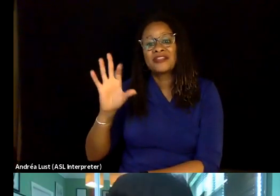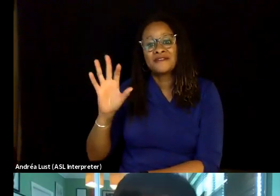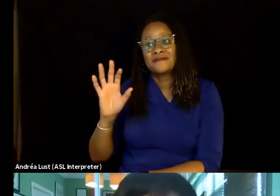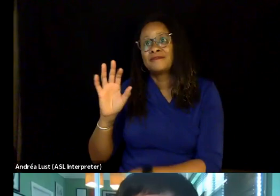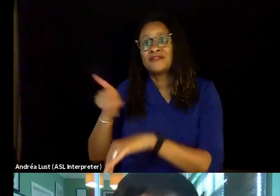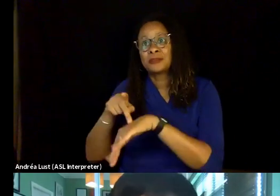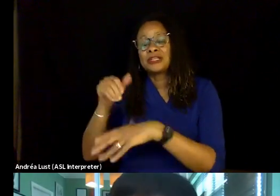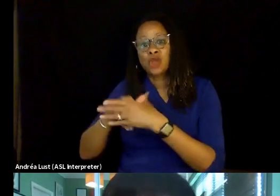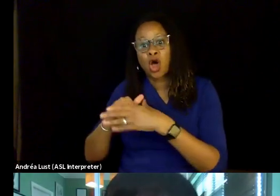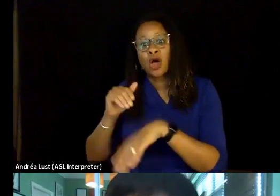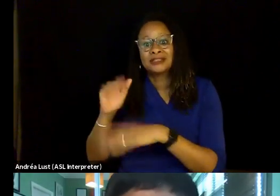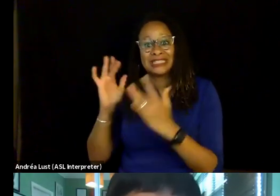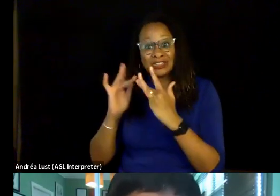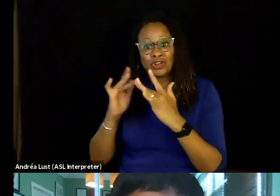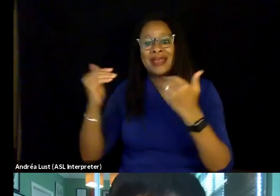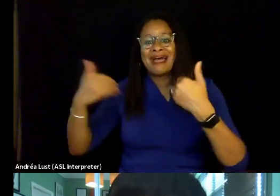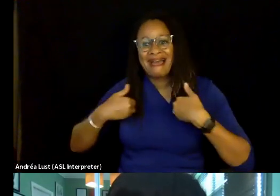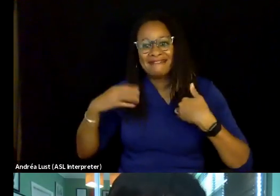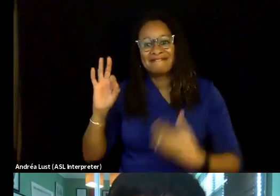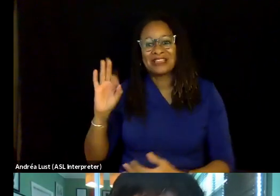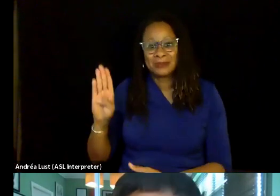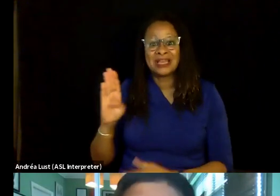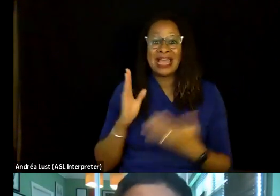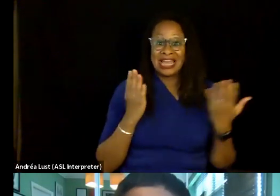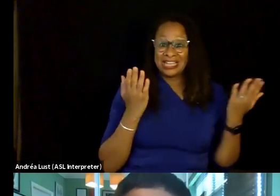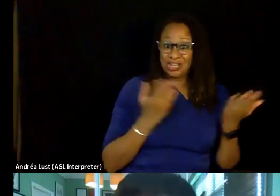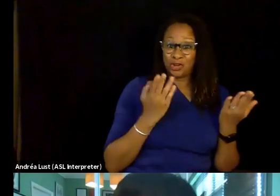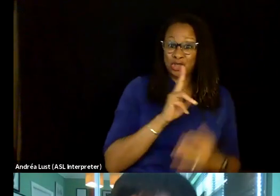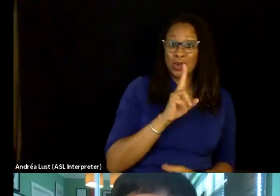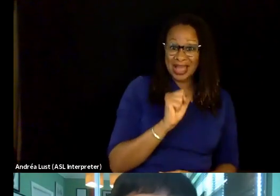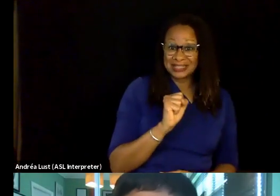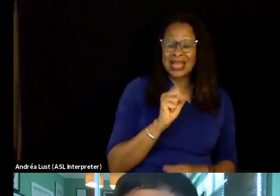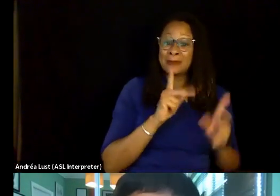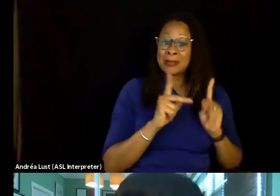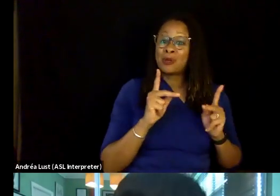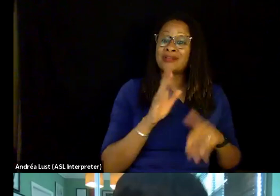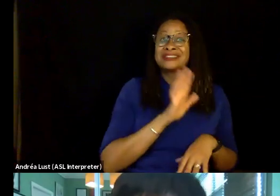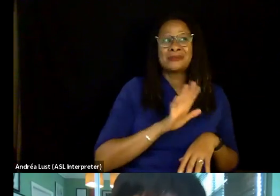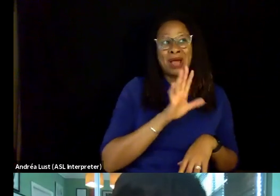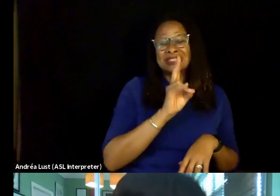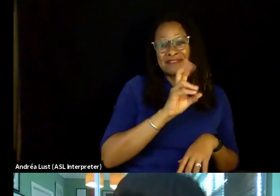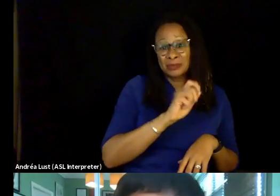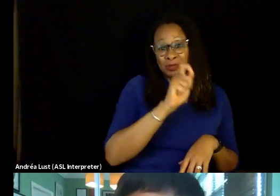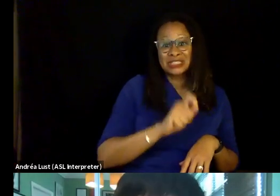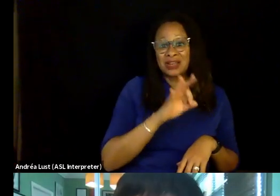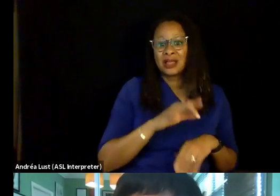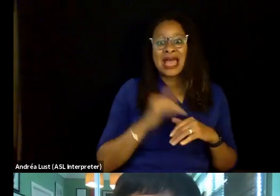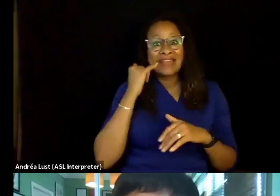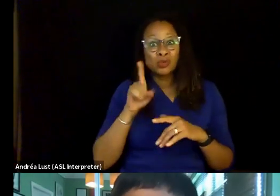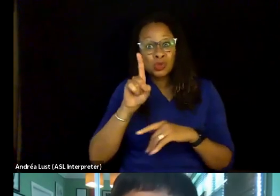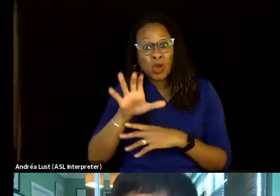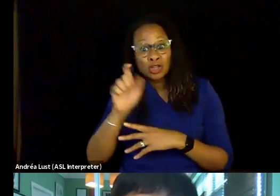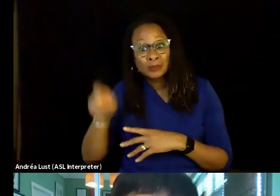internet. In the US, you're talking about roughly 70%. Imagine what your world would be if it was like ours. 100%